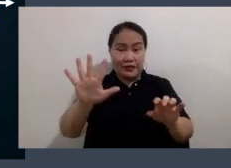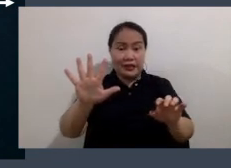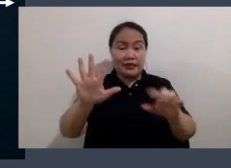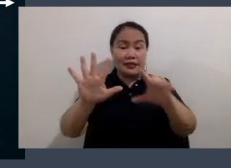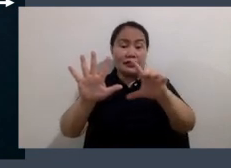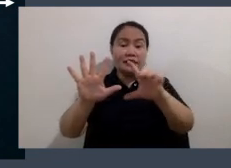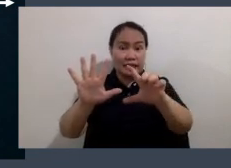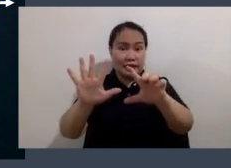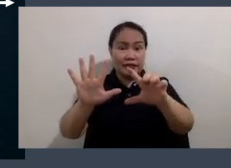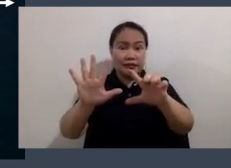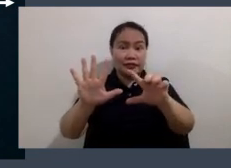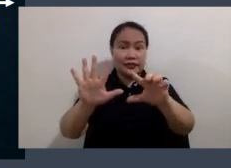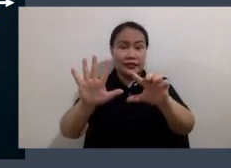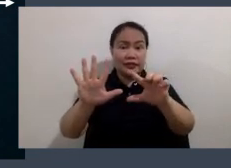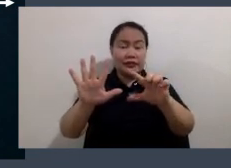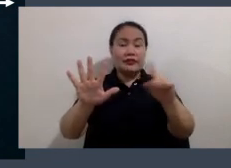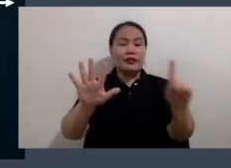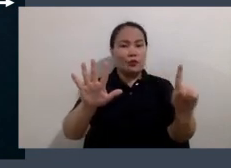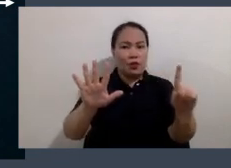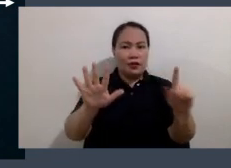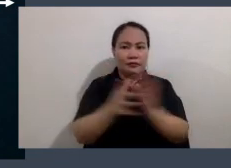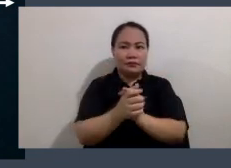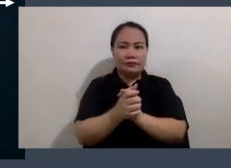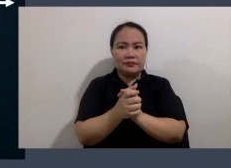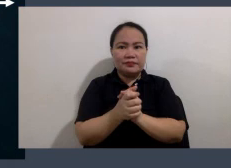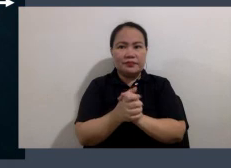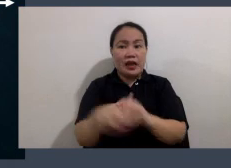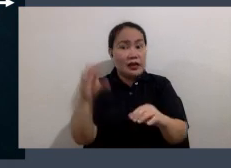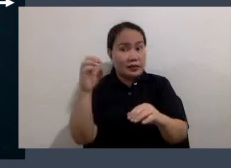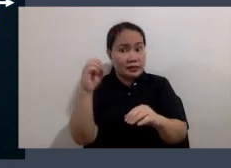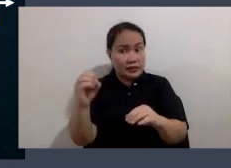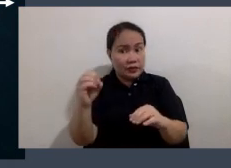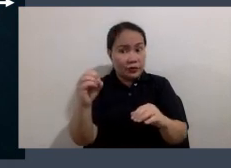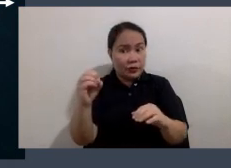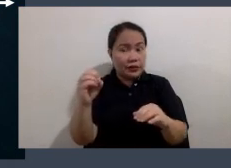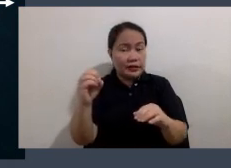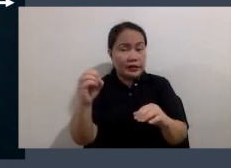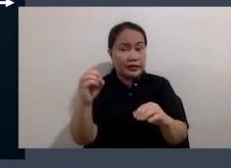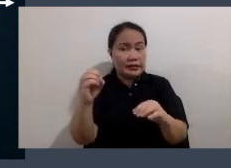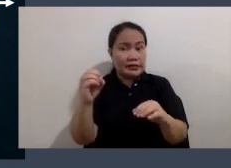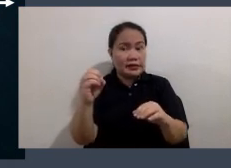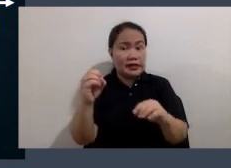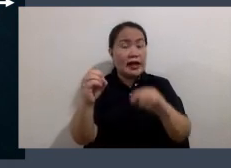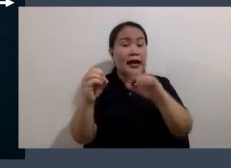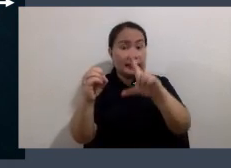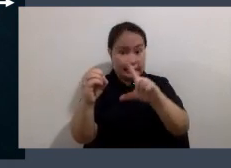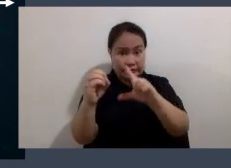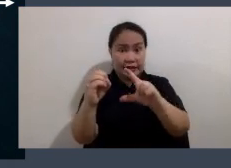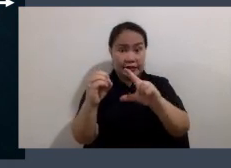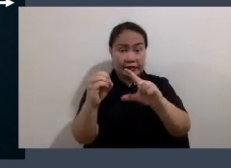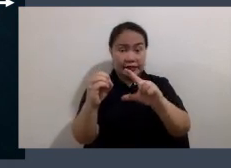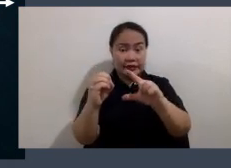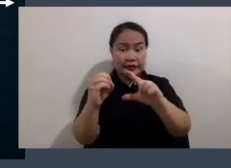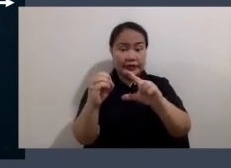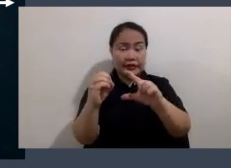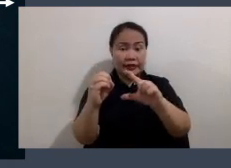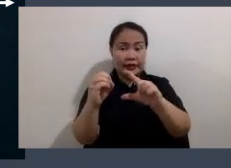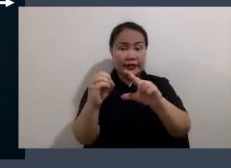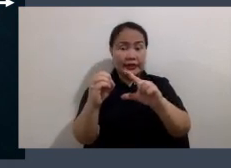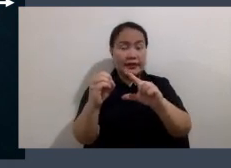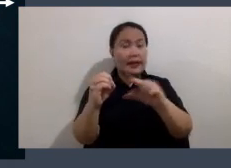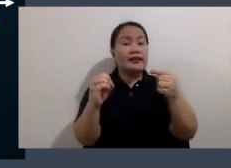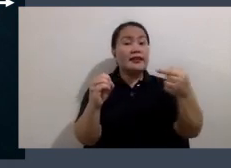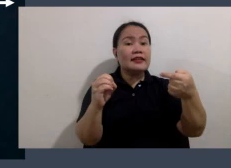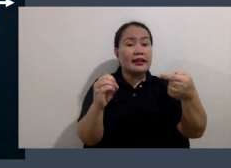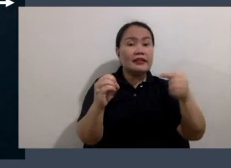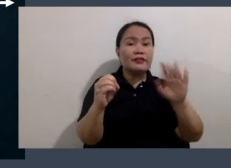kanan. Negative 2 is less than 0. So, asan si negative 2 and 0? So, mas mababa si negative 2